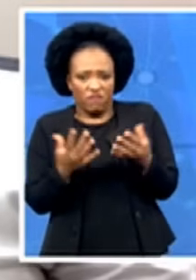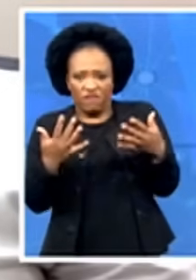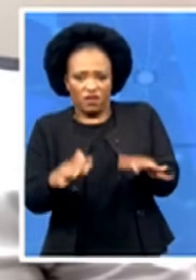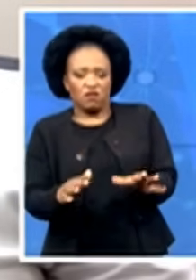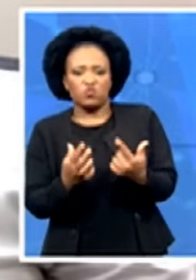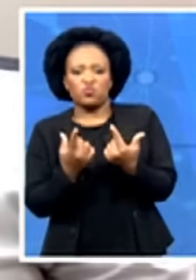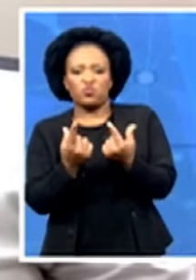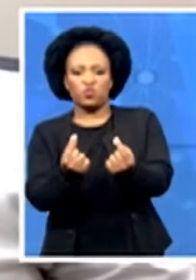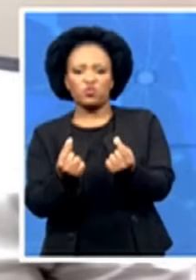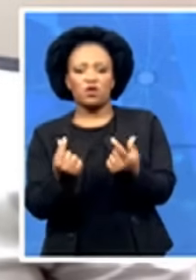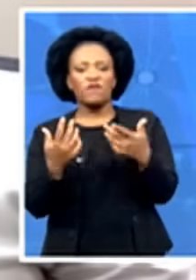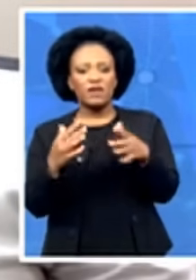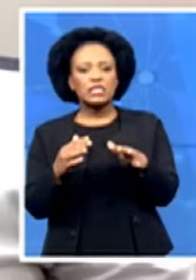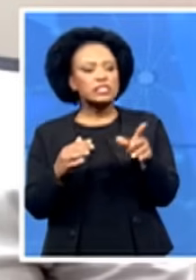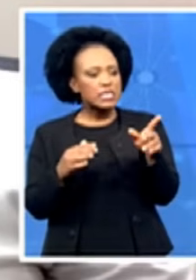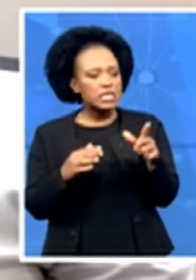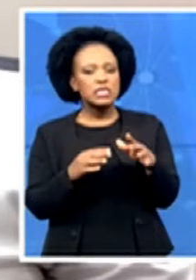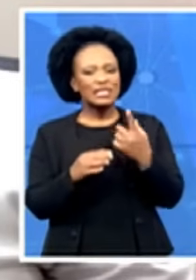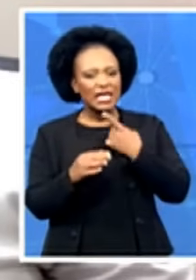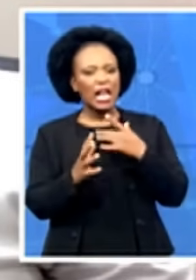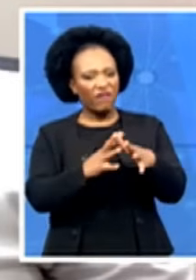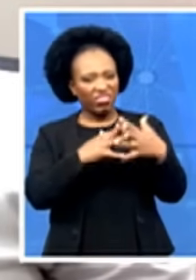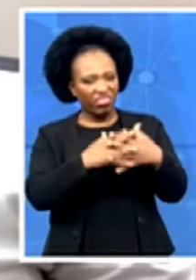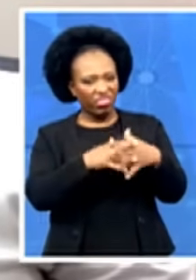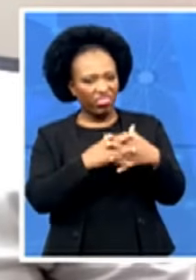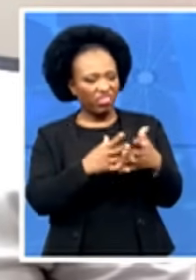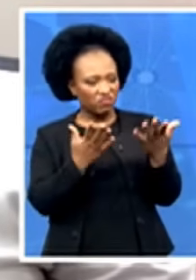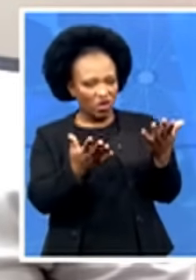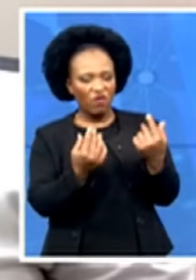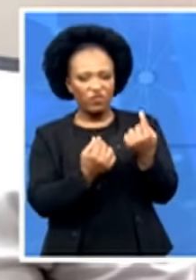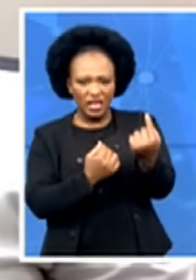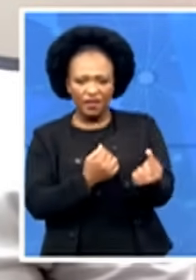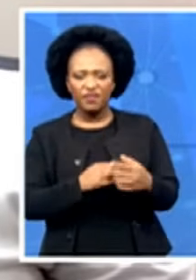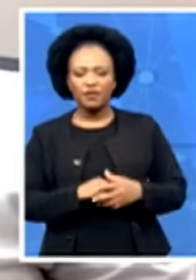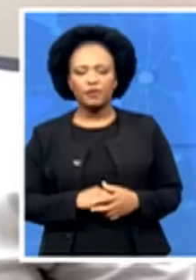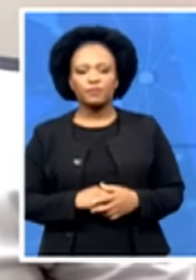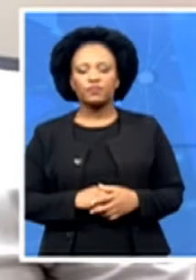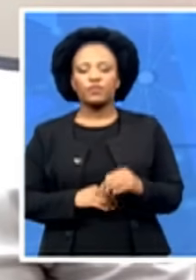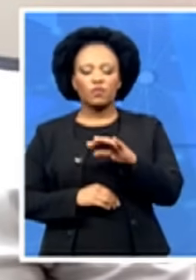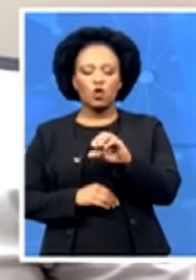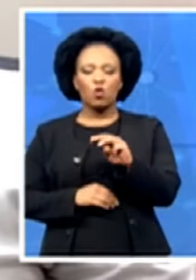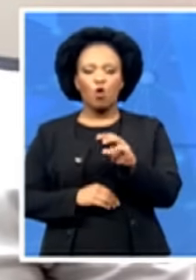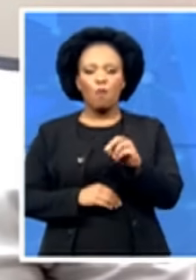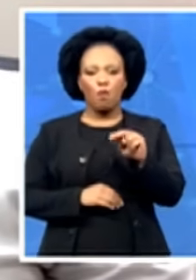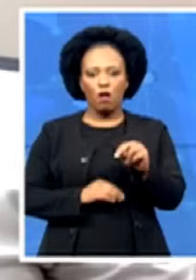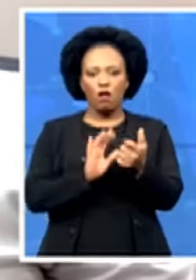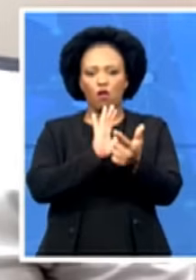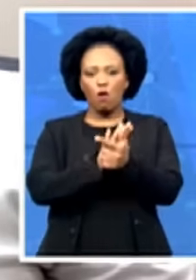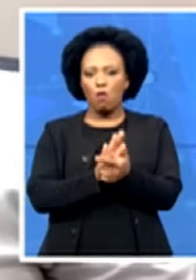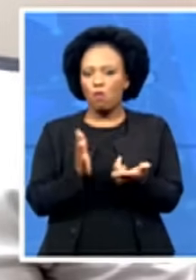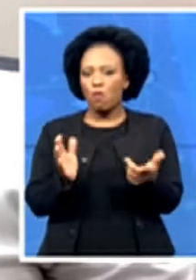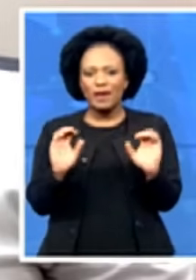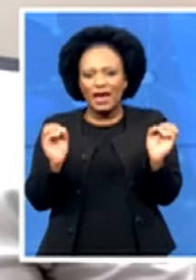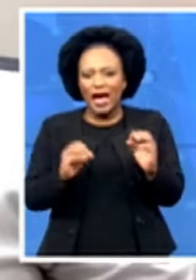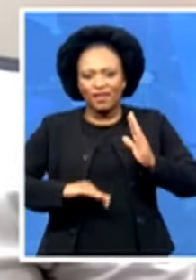chaos for himself. Again, on common law grounds, there is no good cause, because all what he wanted to say, he